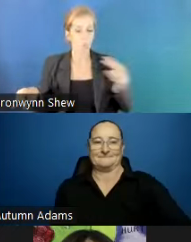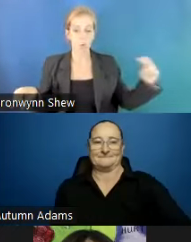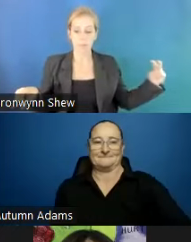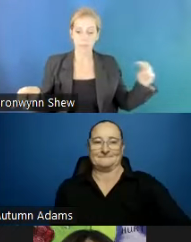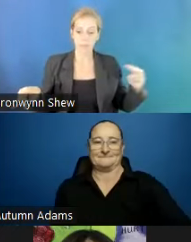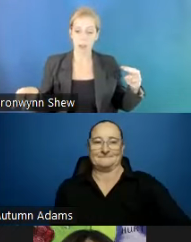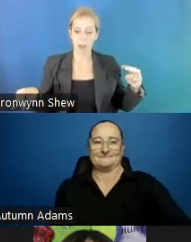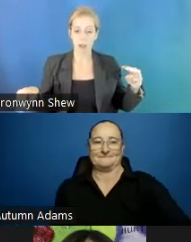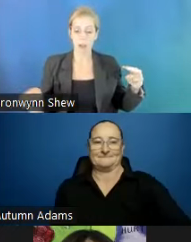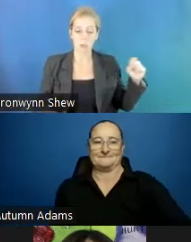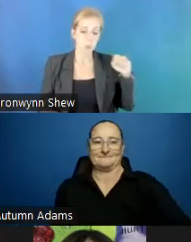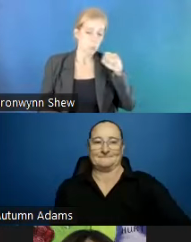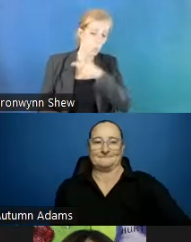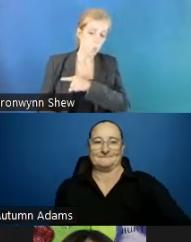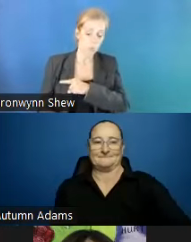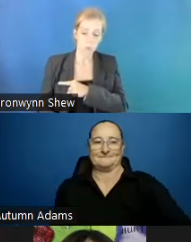Horrible.